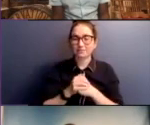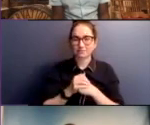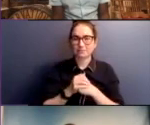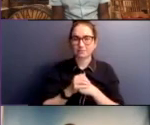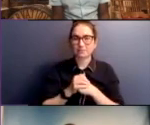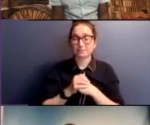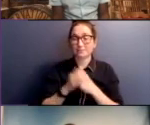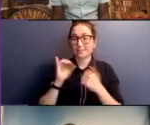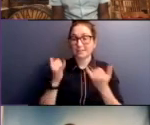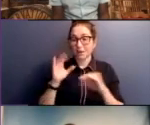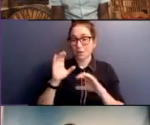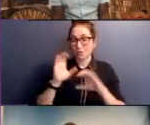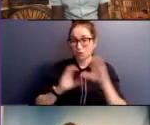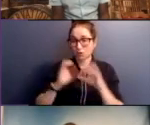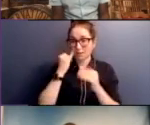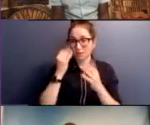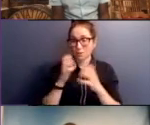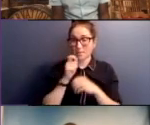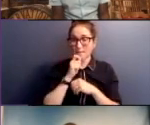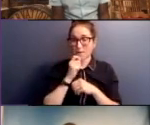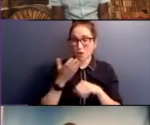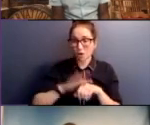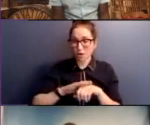or if you wanna turn your microphone on, we have